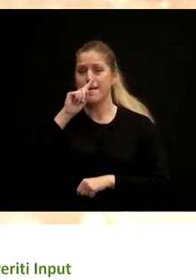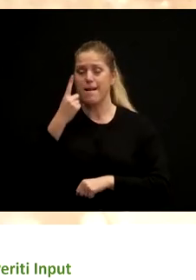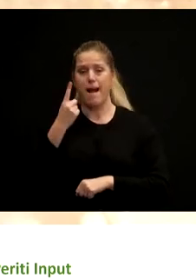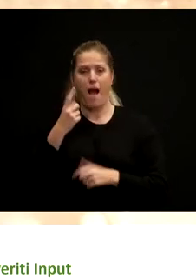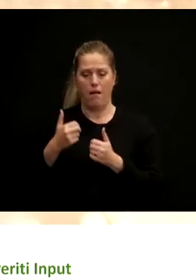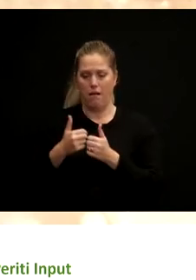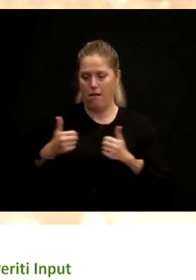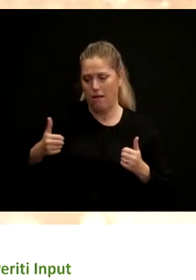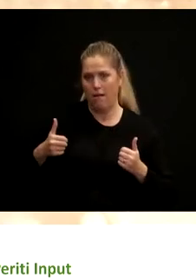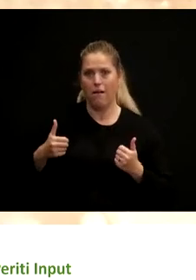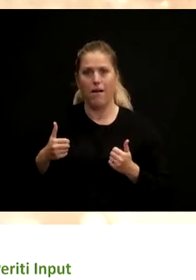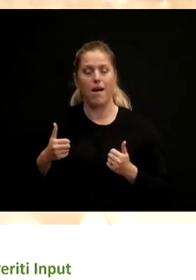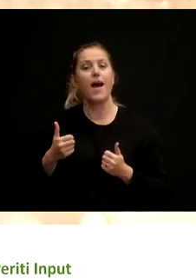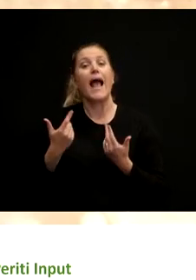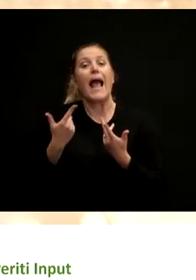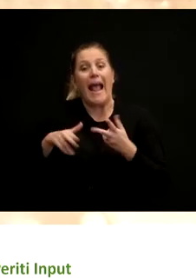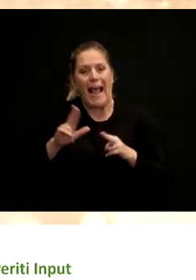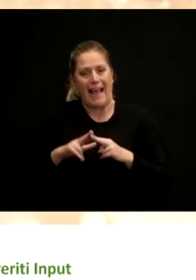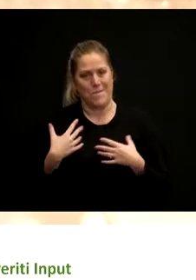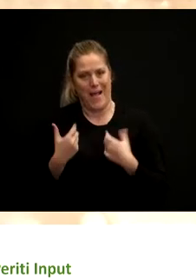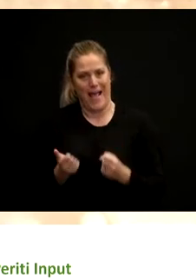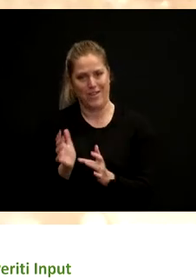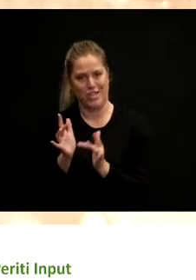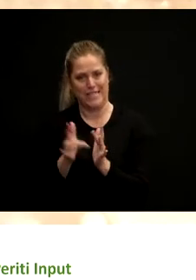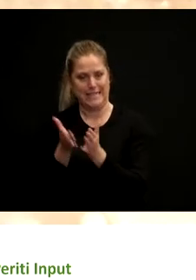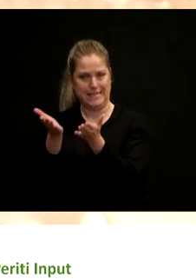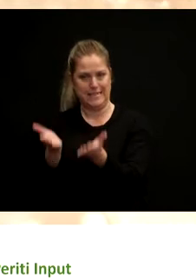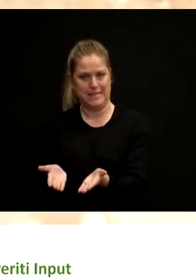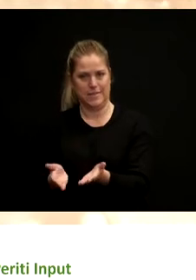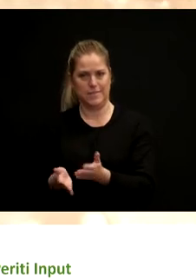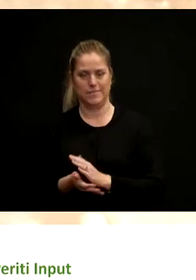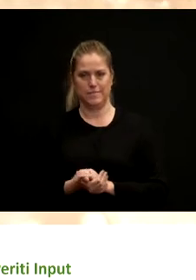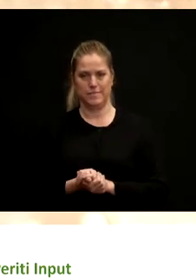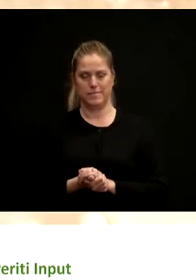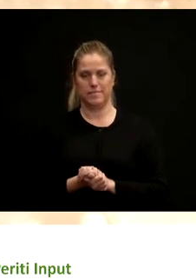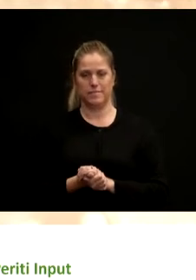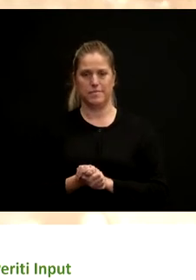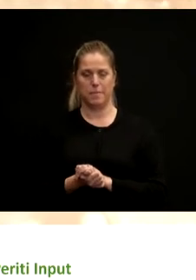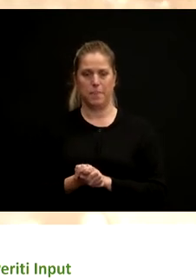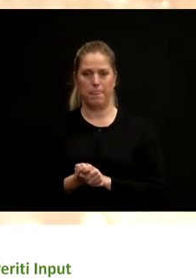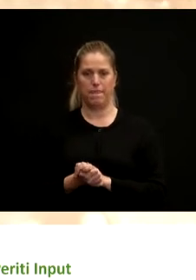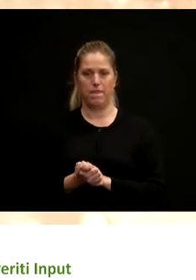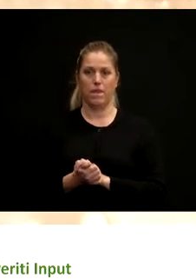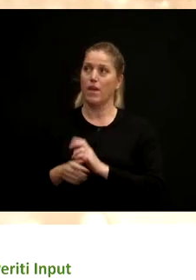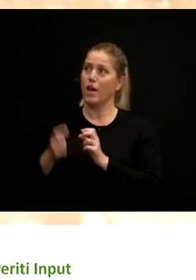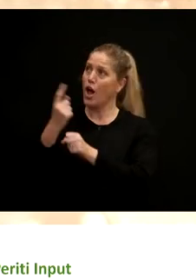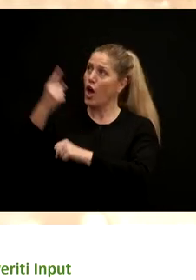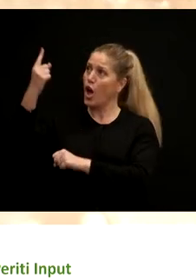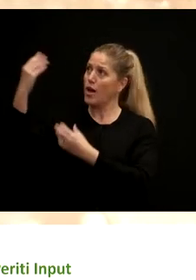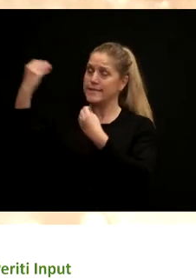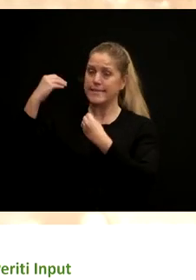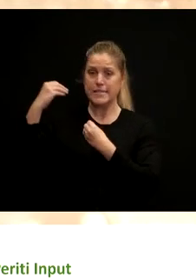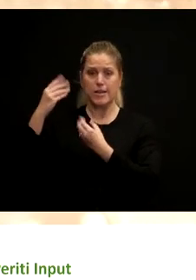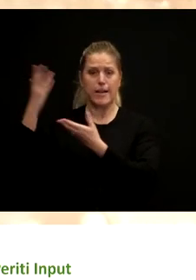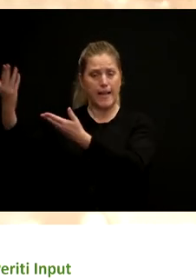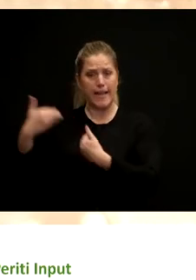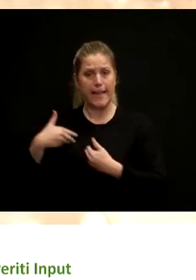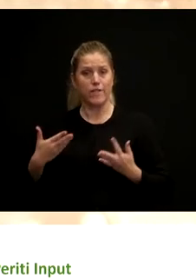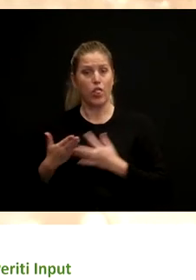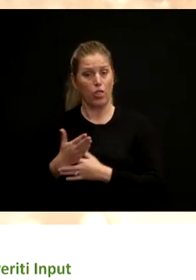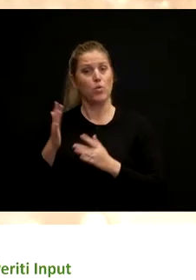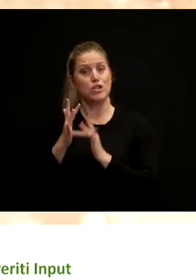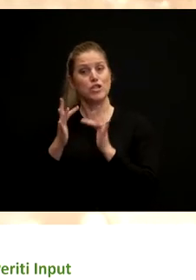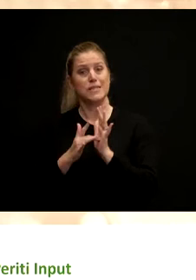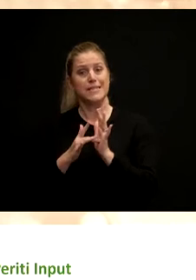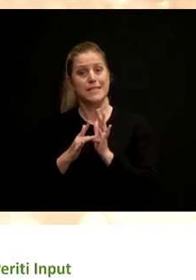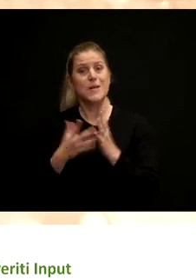in Jesus Christ. What God accomplishes in Jesus continues through the gift of the Holy